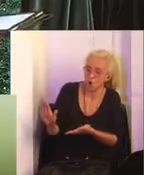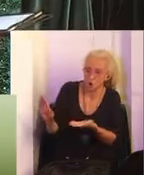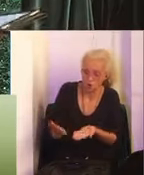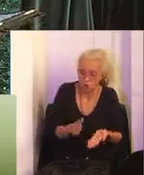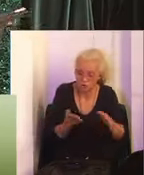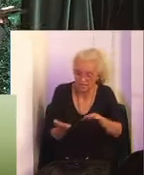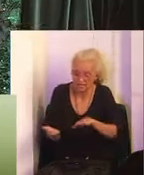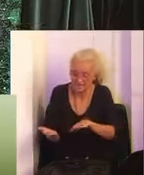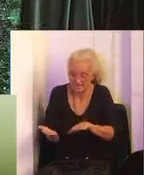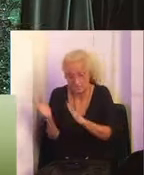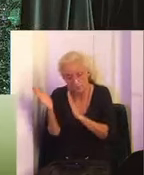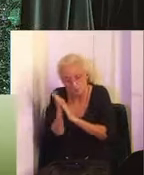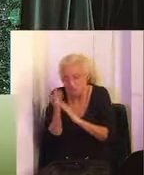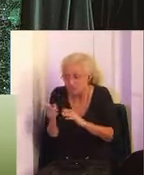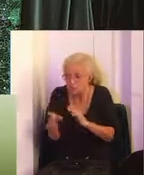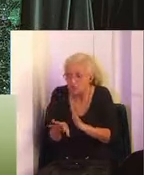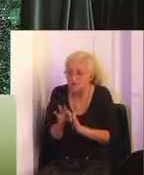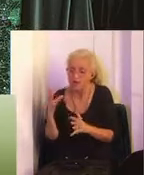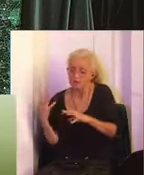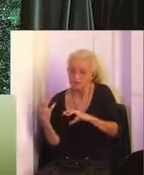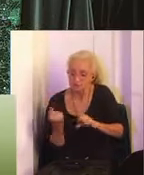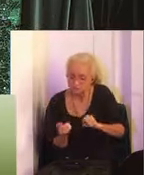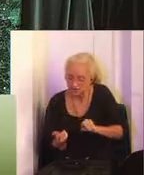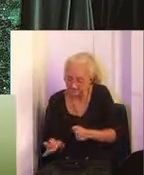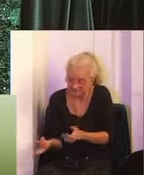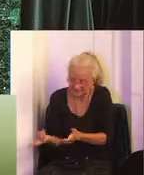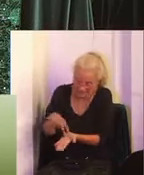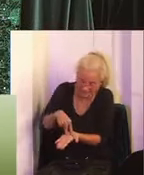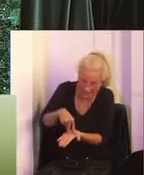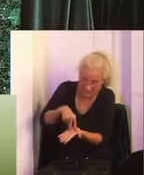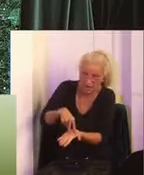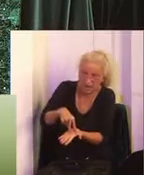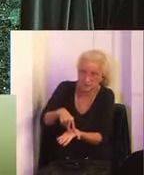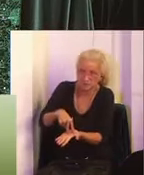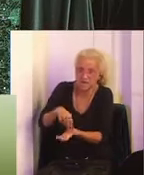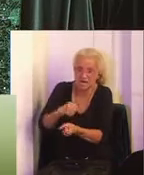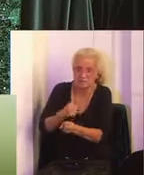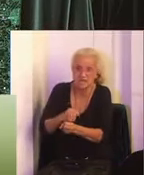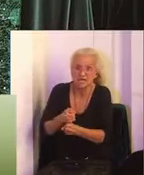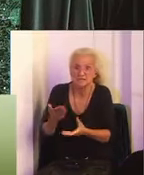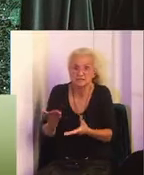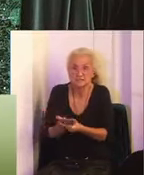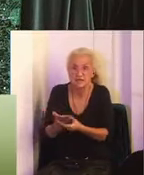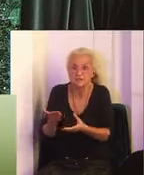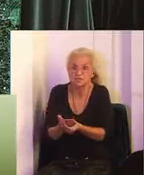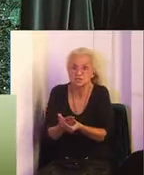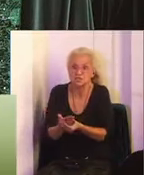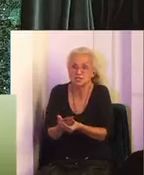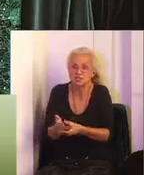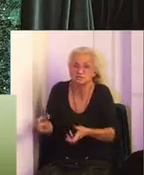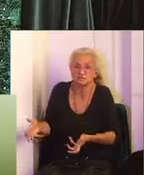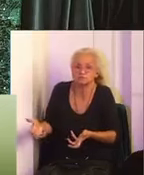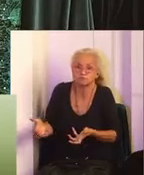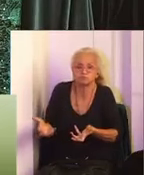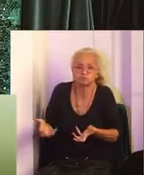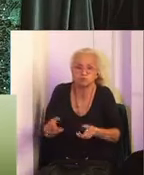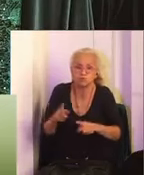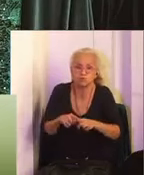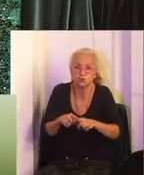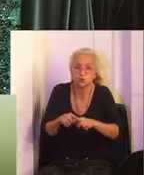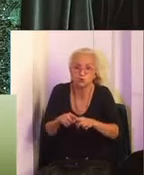deathbed, she would find the strength to get up and make sandwiches and take them down to the sidewalk, to